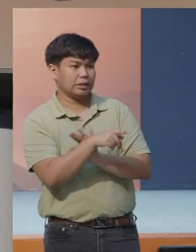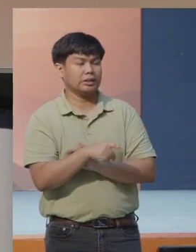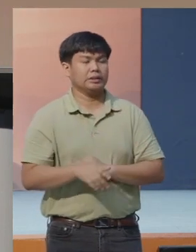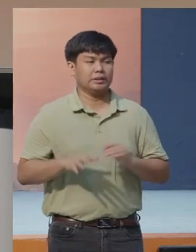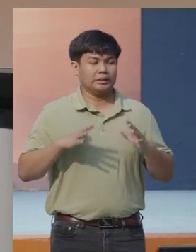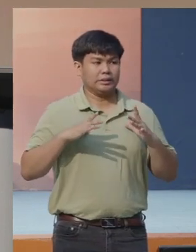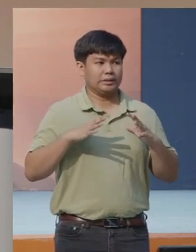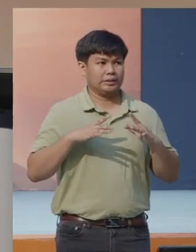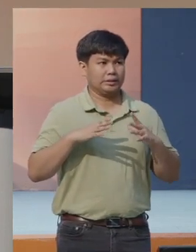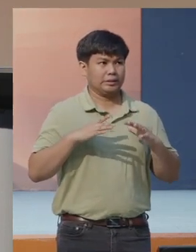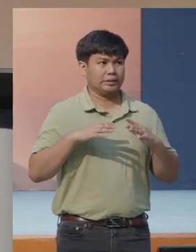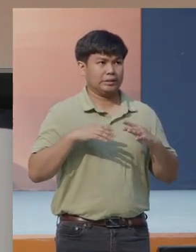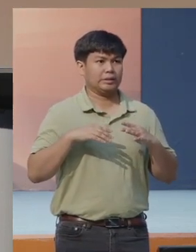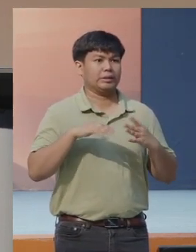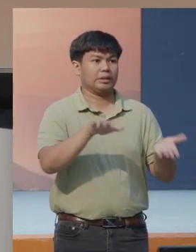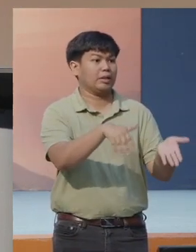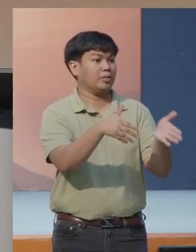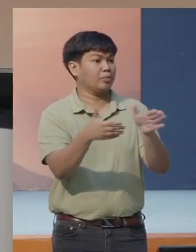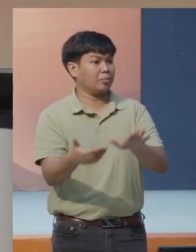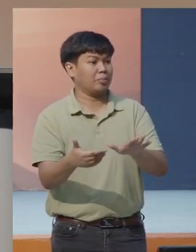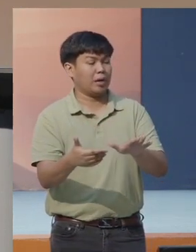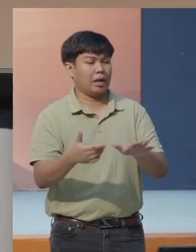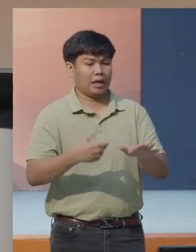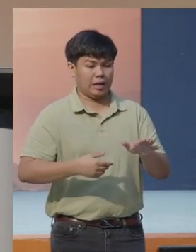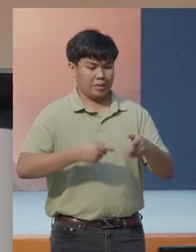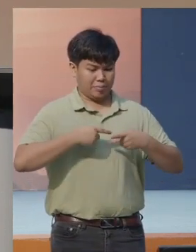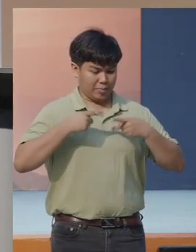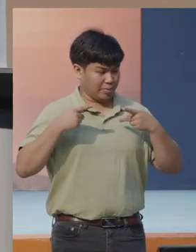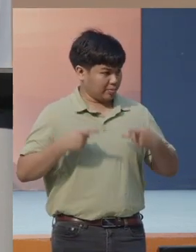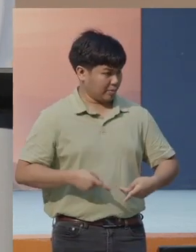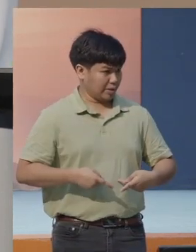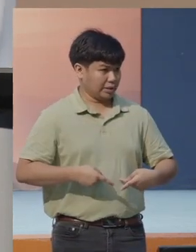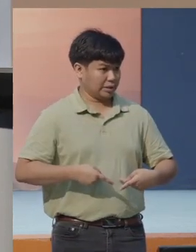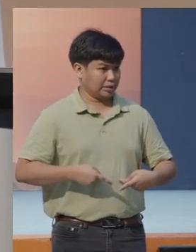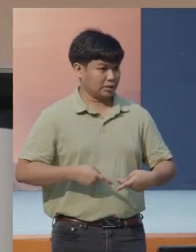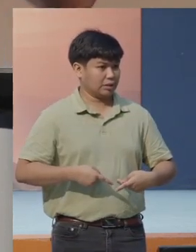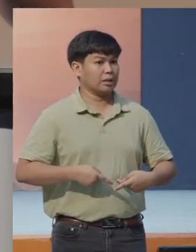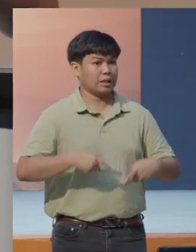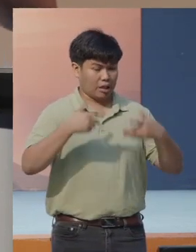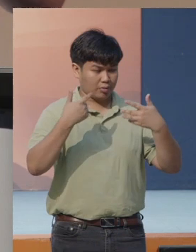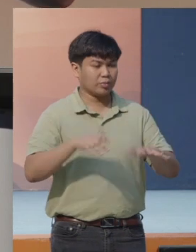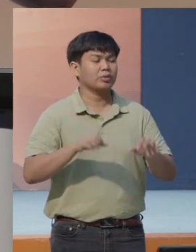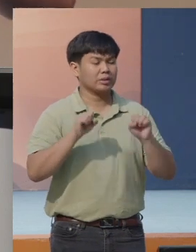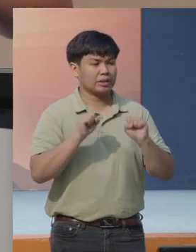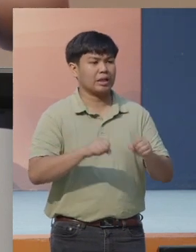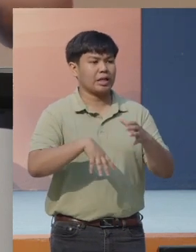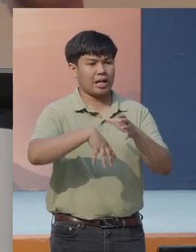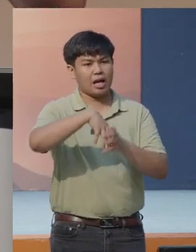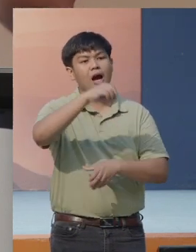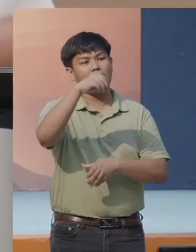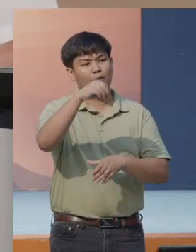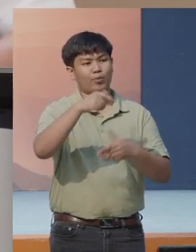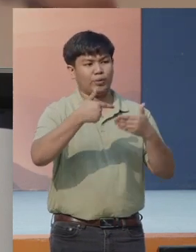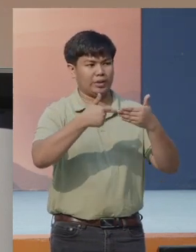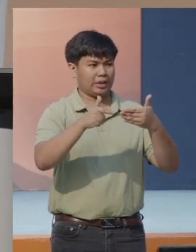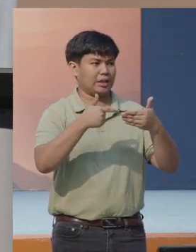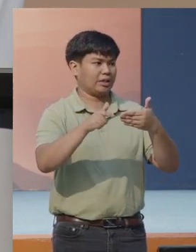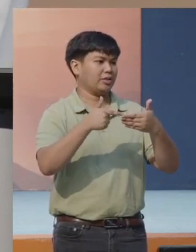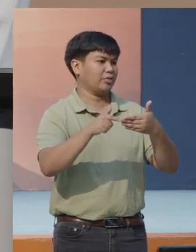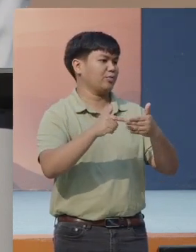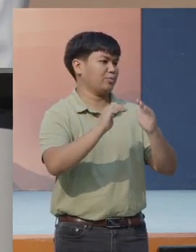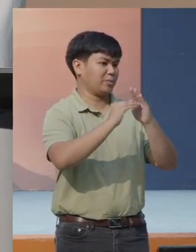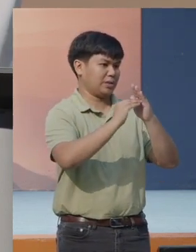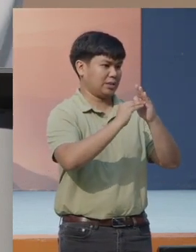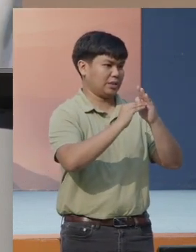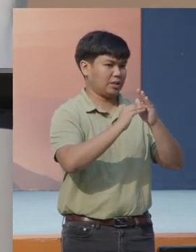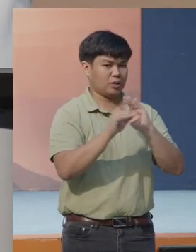judgment, until the death of him who is the high priest at that time. Then the manslayer may return to